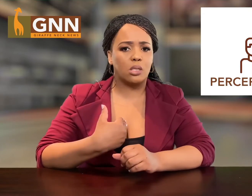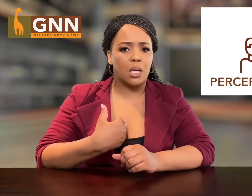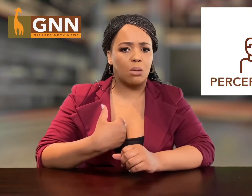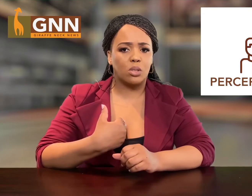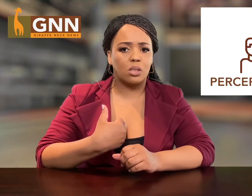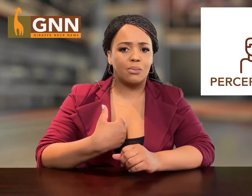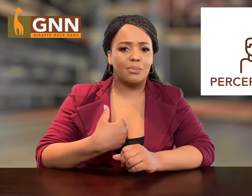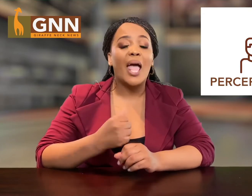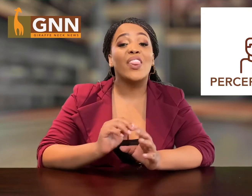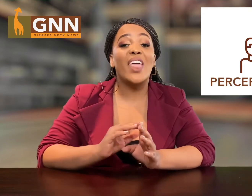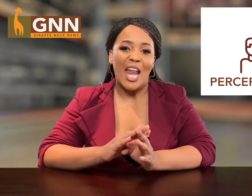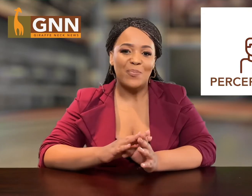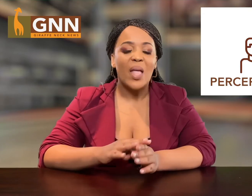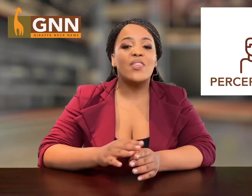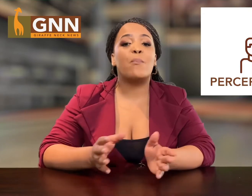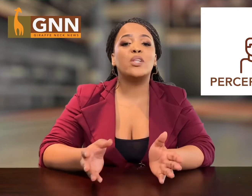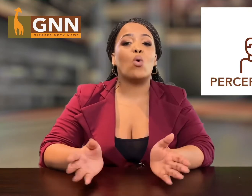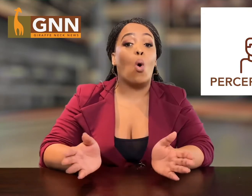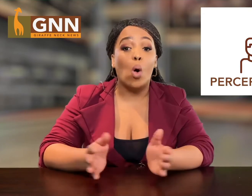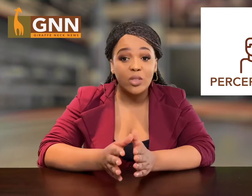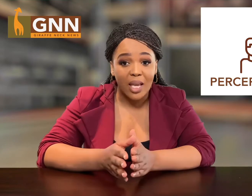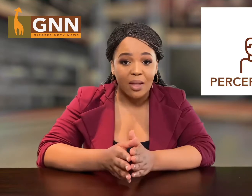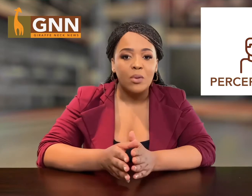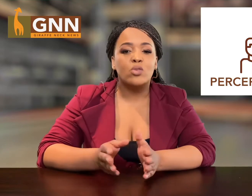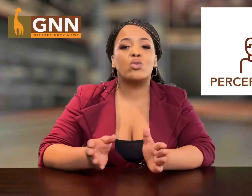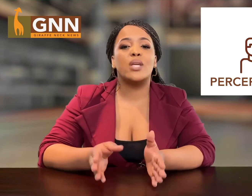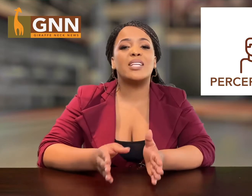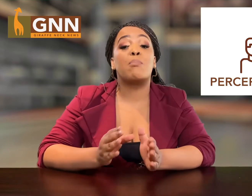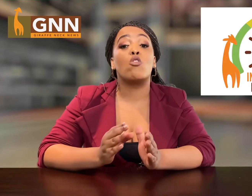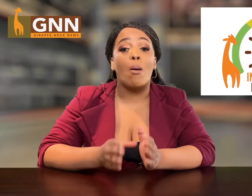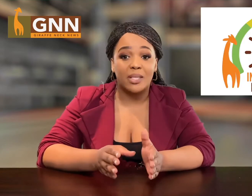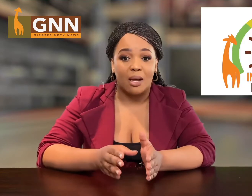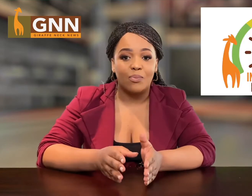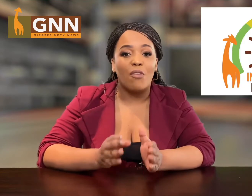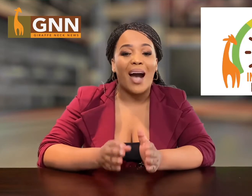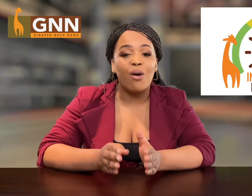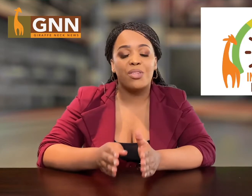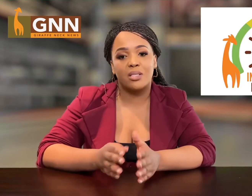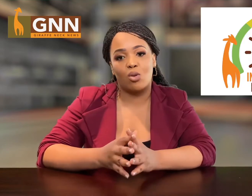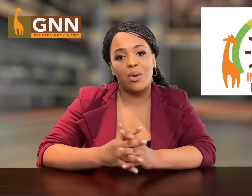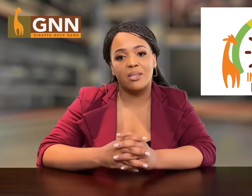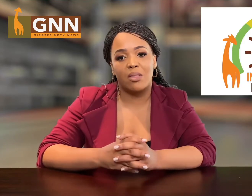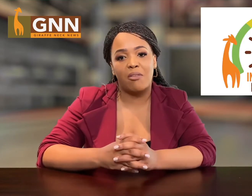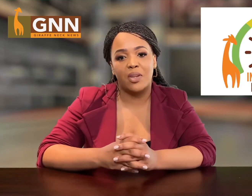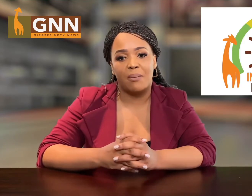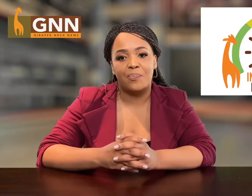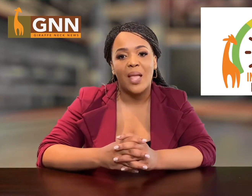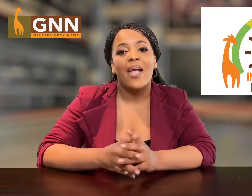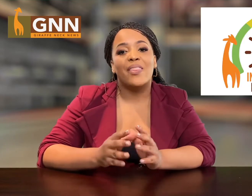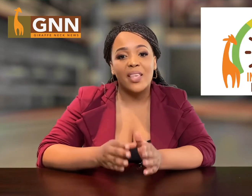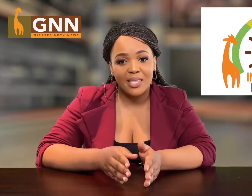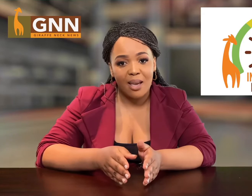and our choices matter most. Then they put it all together to create a barometer of how things are going in South